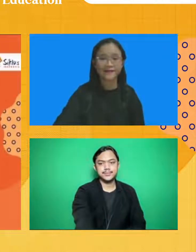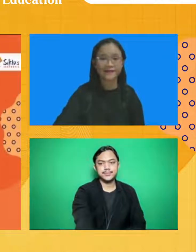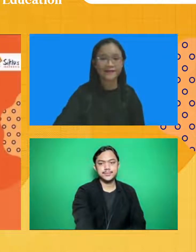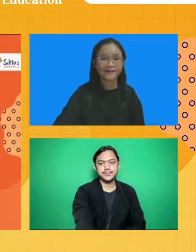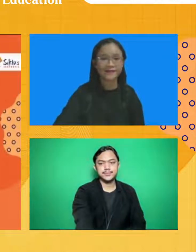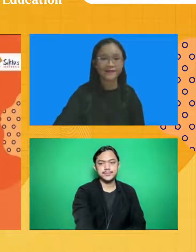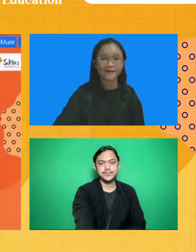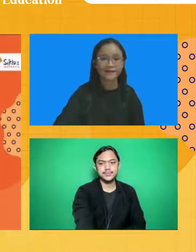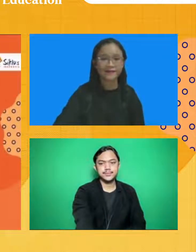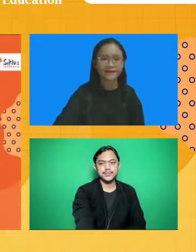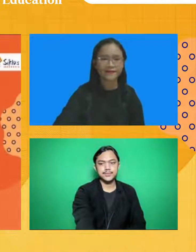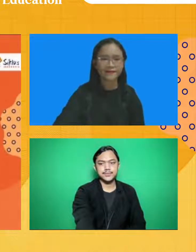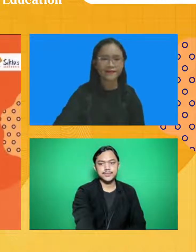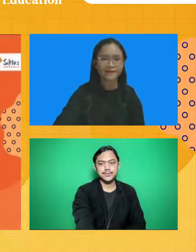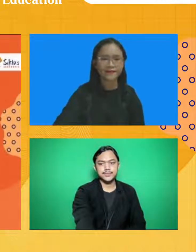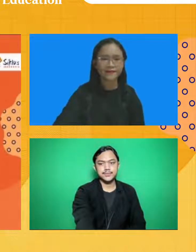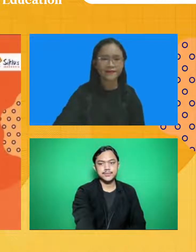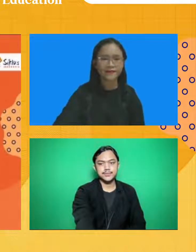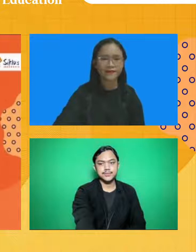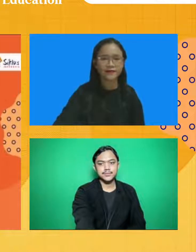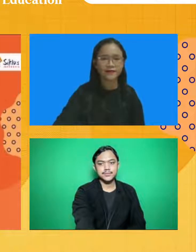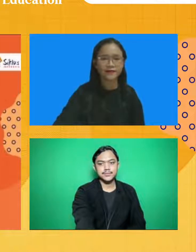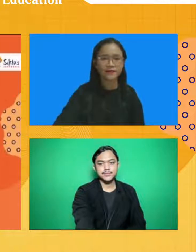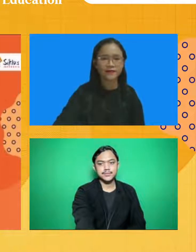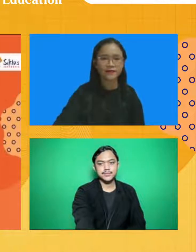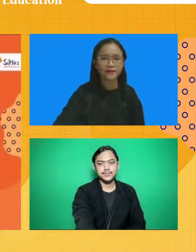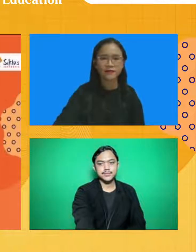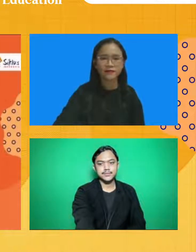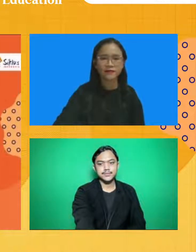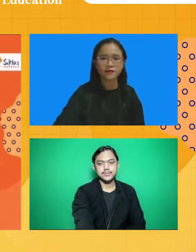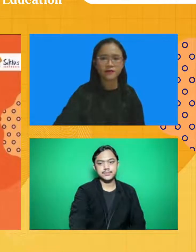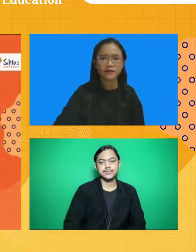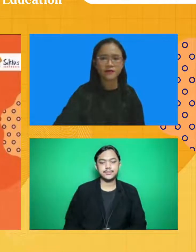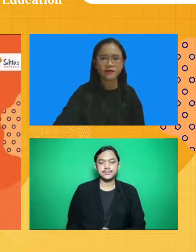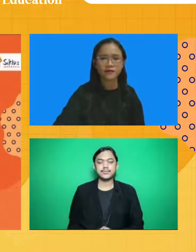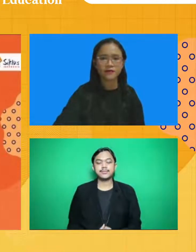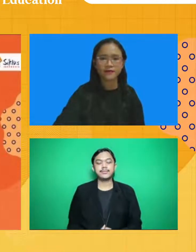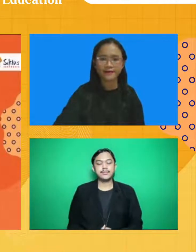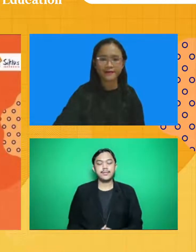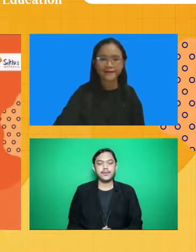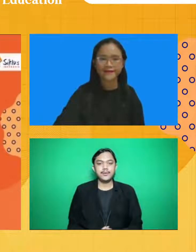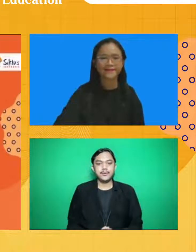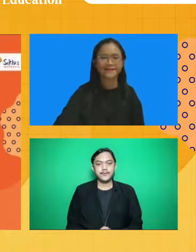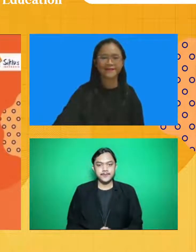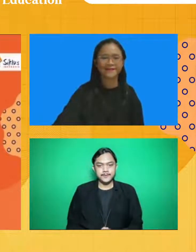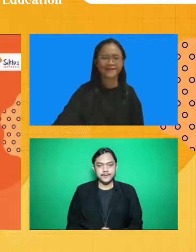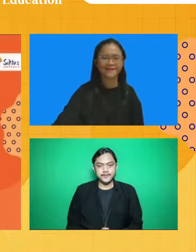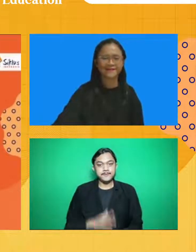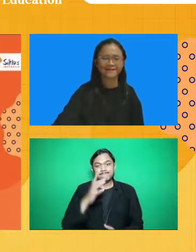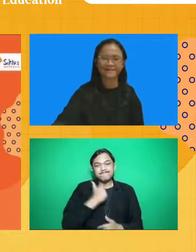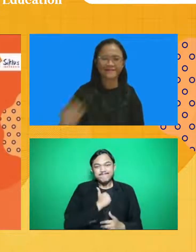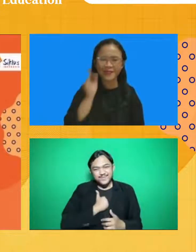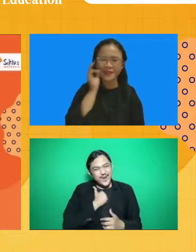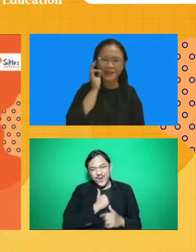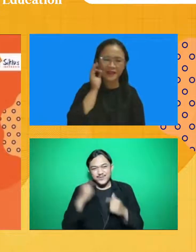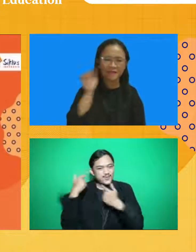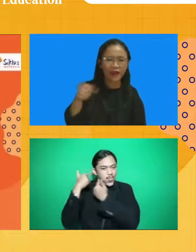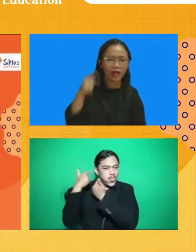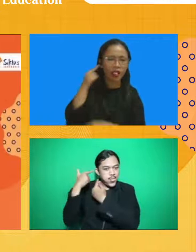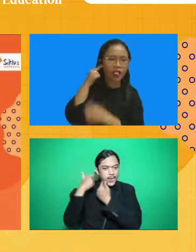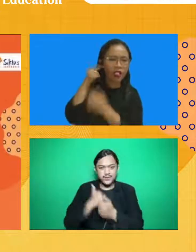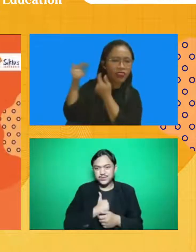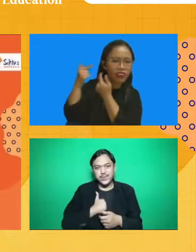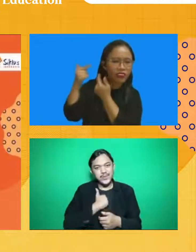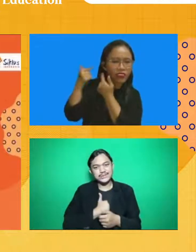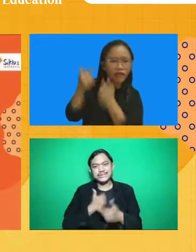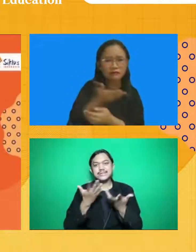for. I think it's mute. That's why as a